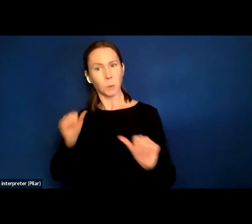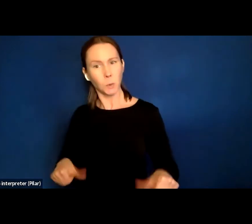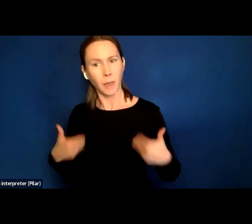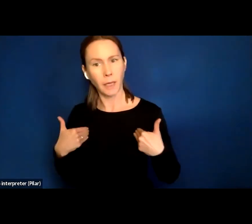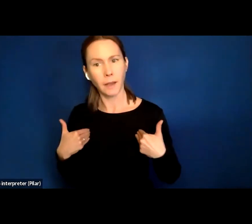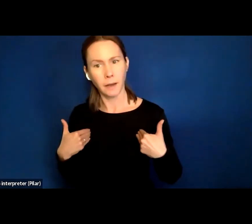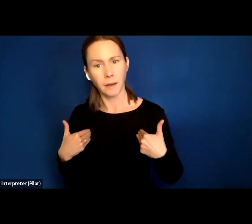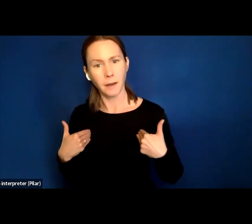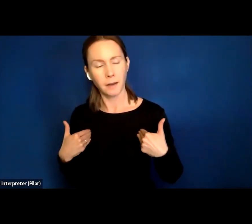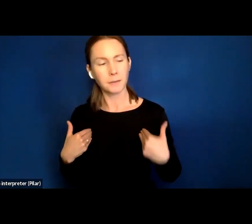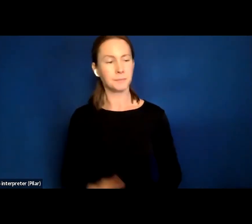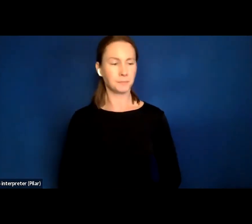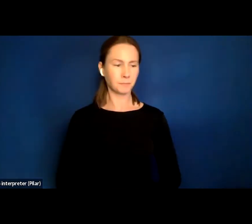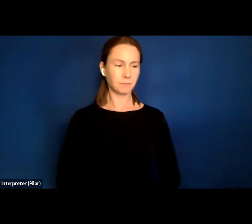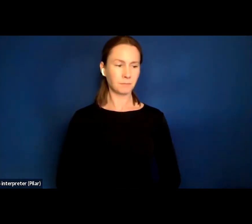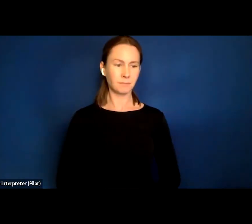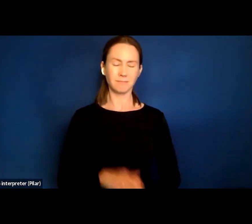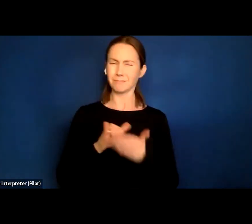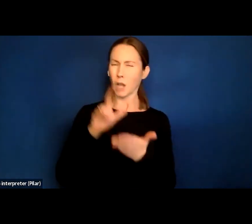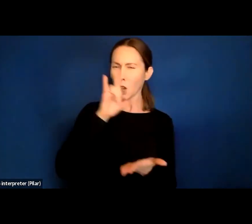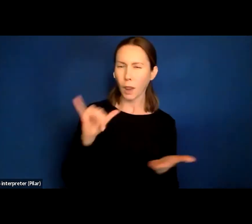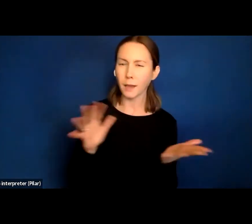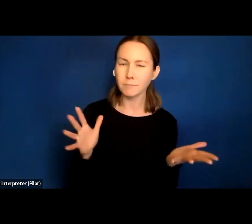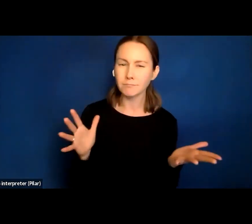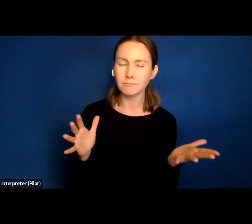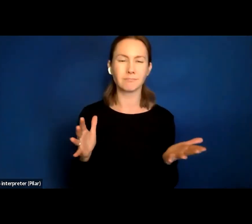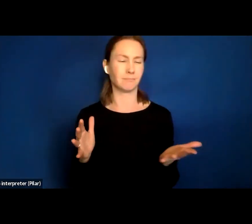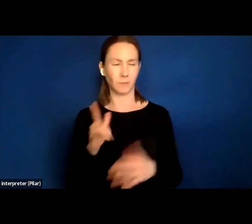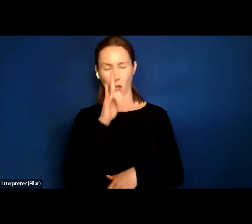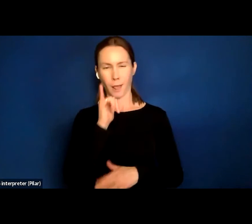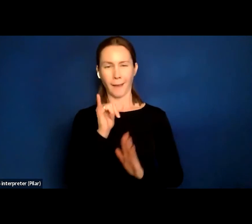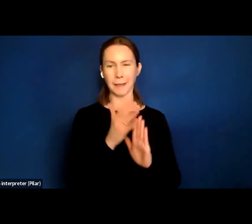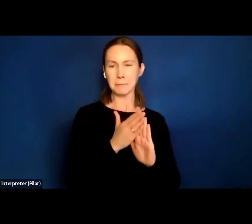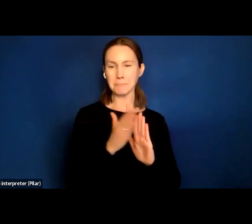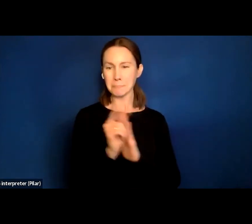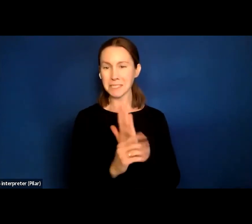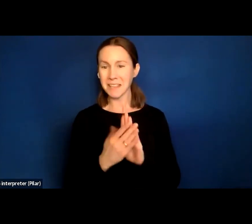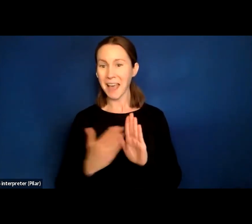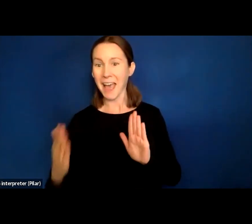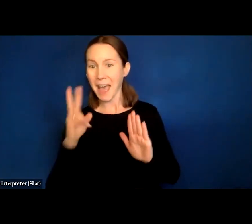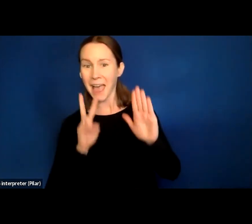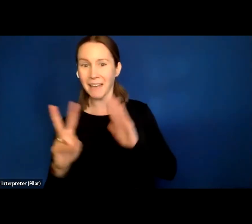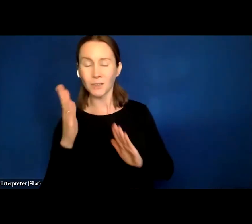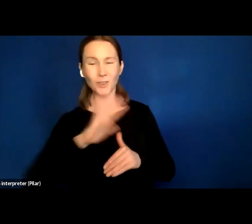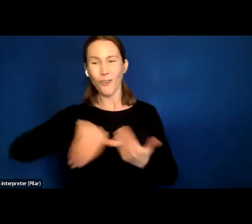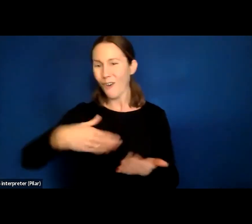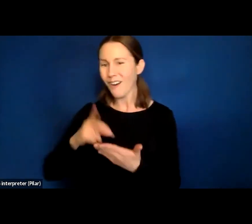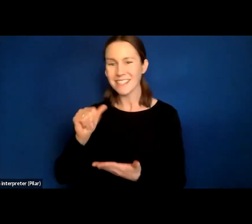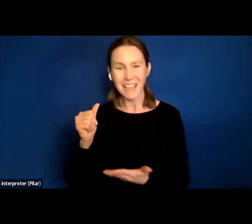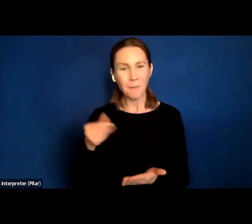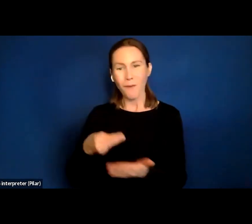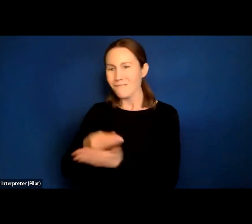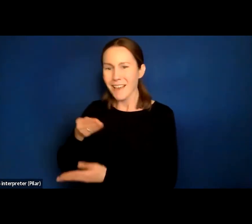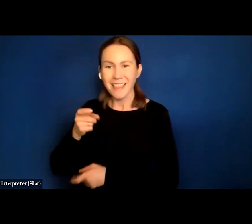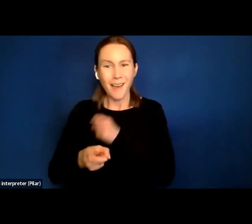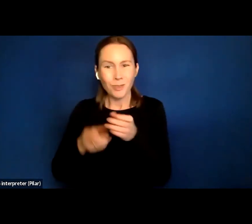And in my envisioning, this would look like a time when all disabled philanthropists on the front lines of our movement and